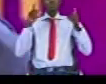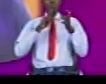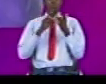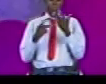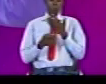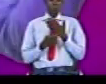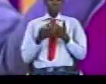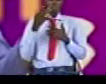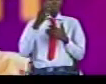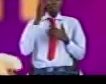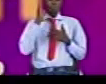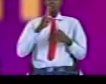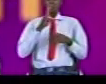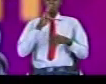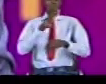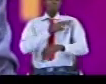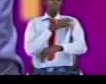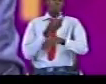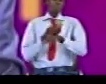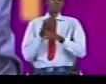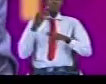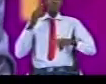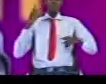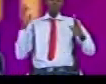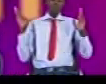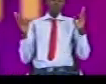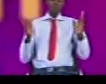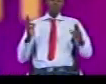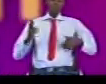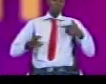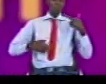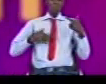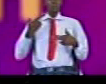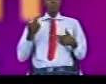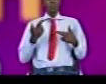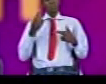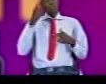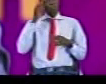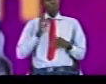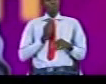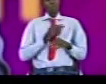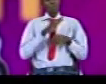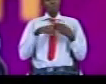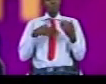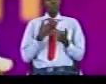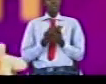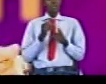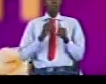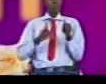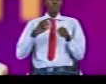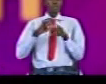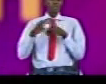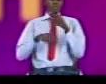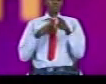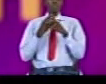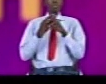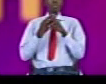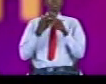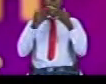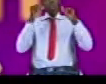the mighty revival all over the world, thank you, Lord, for the answer. We give you the glory and the